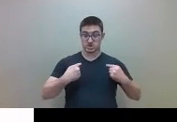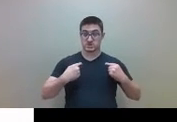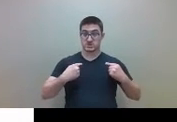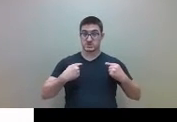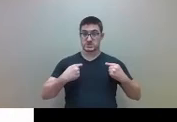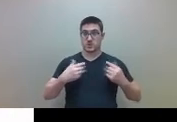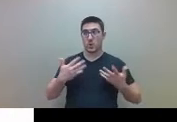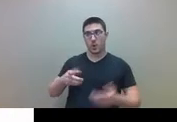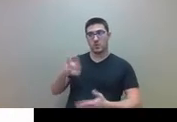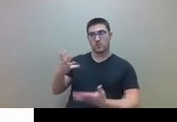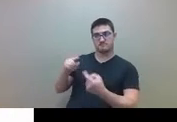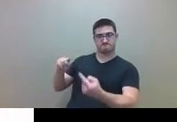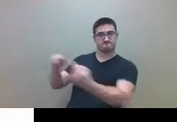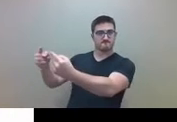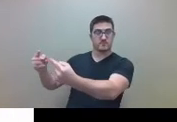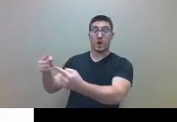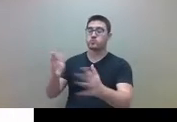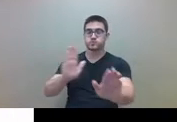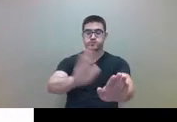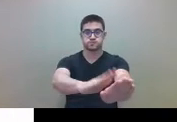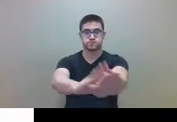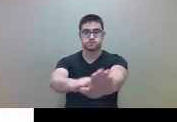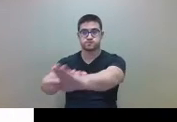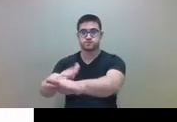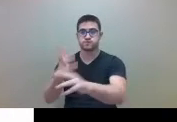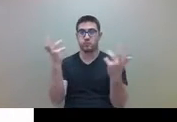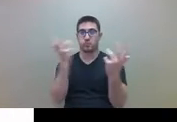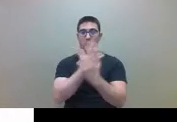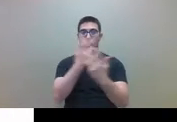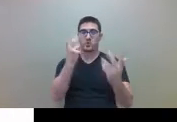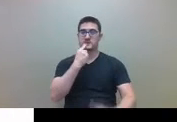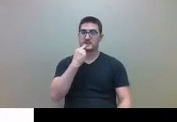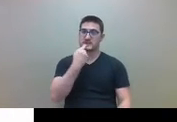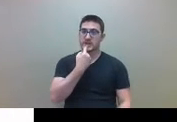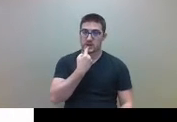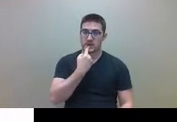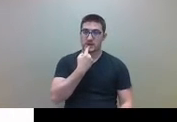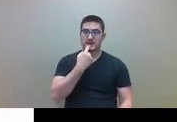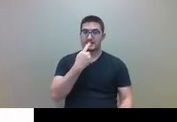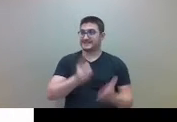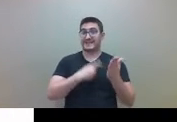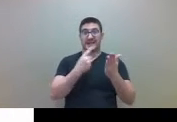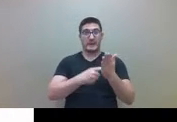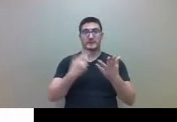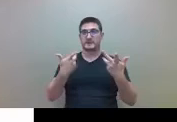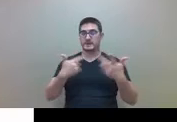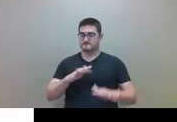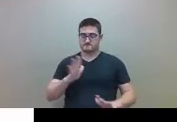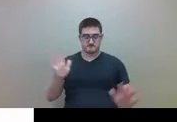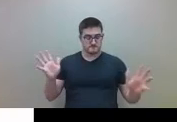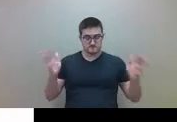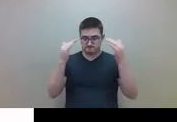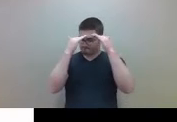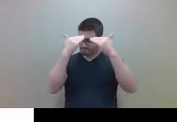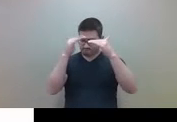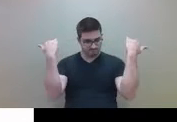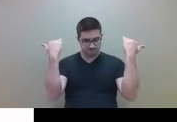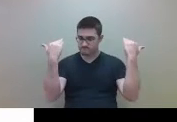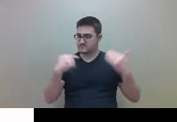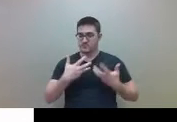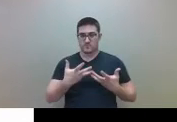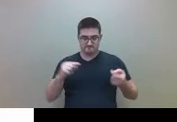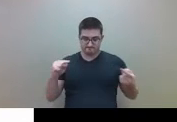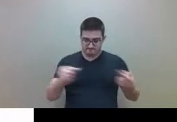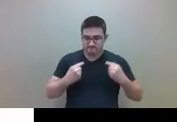happened. People get to the point where they truly are done and they want to hurt themselves or their loved one.